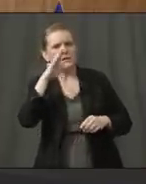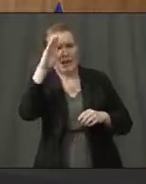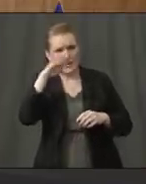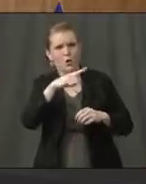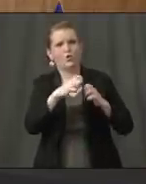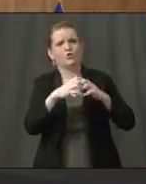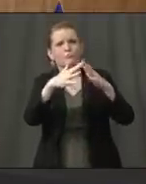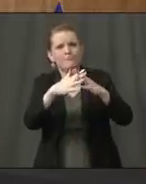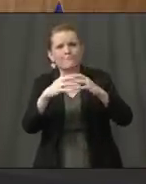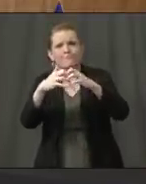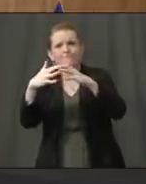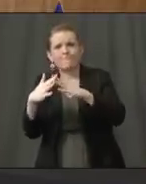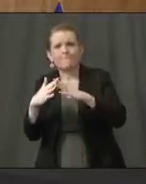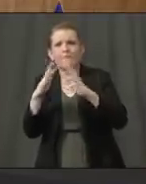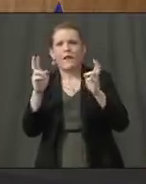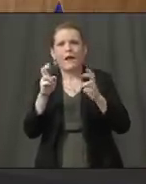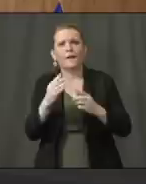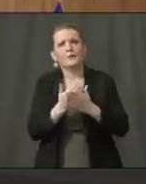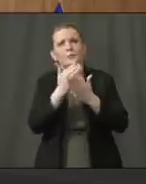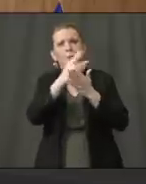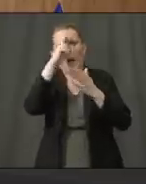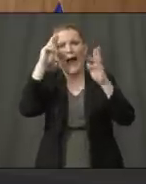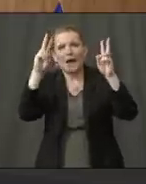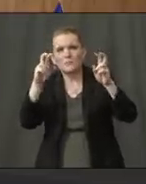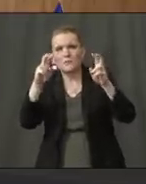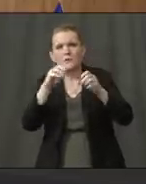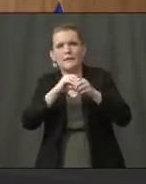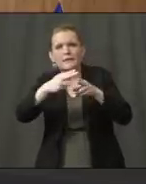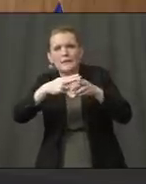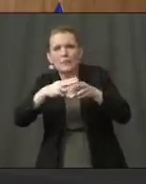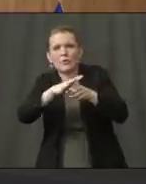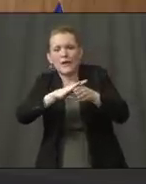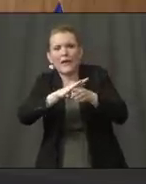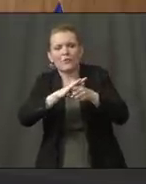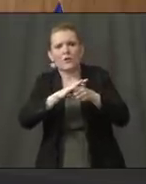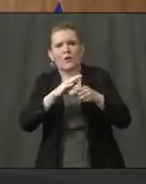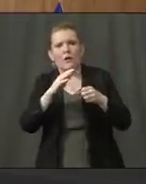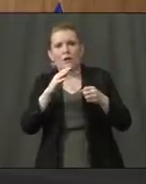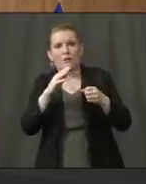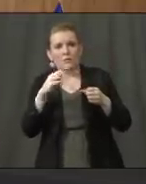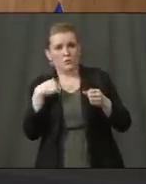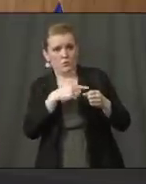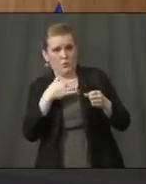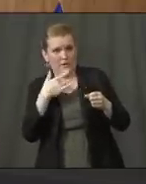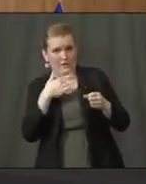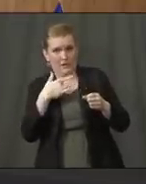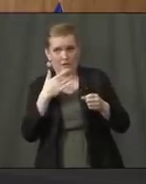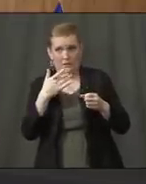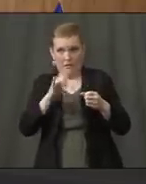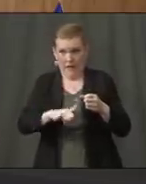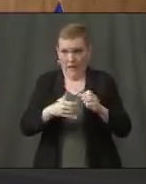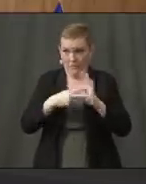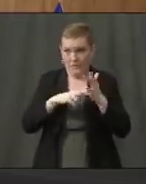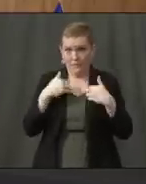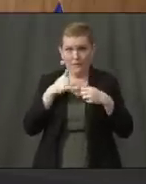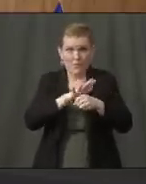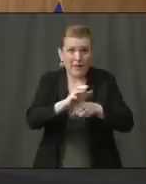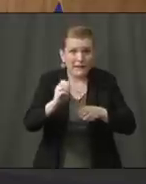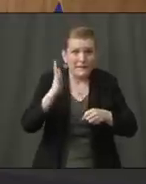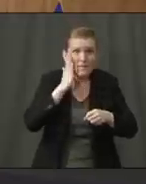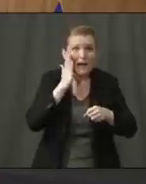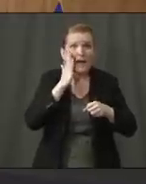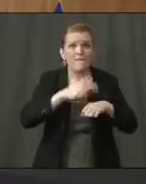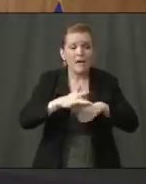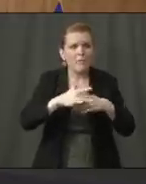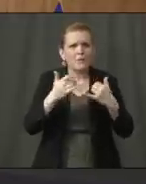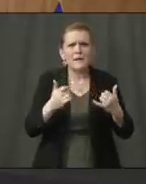do you anticipate now that we'll need? Is that less than before? And do you anticipate any problems with that? And are any of them being used now?